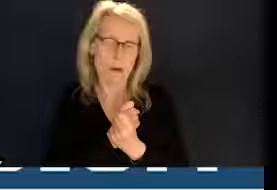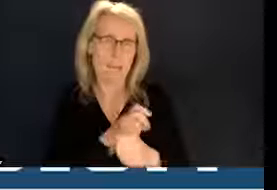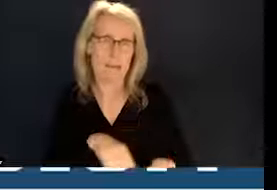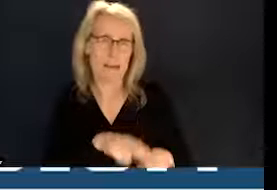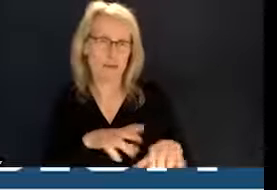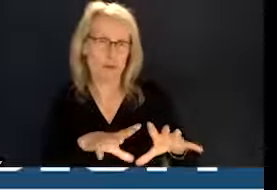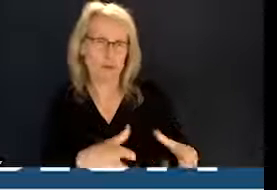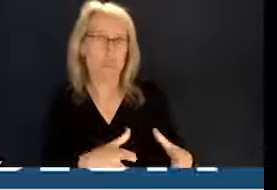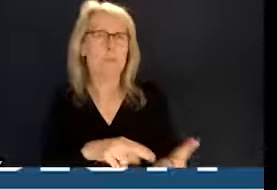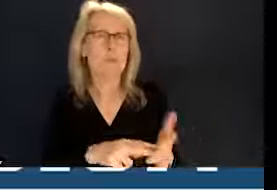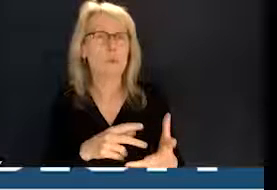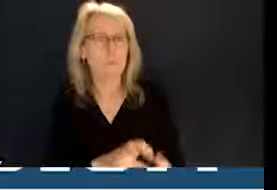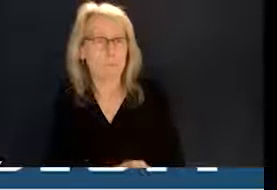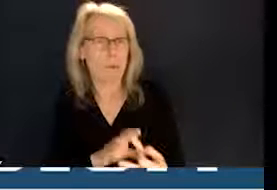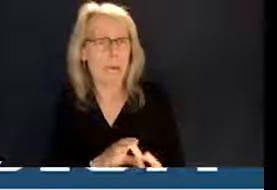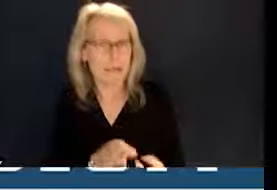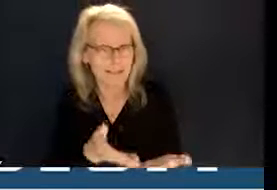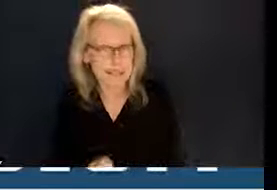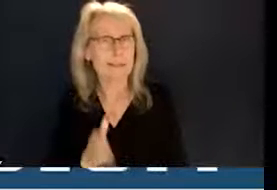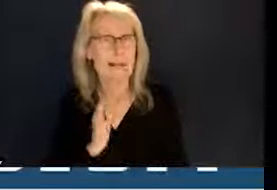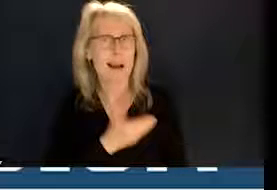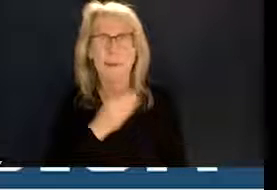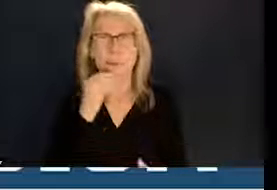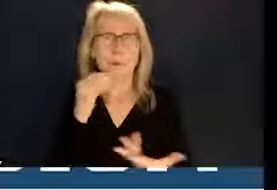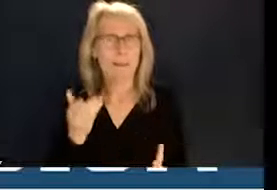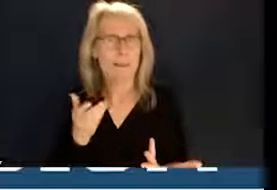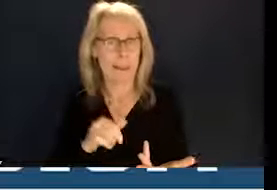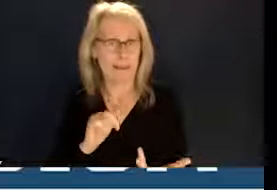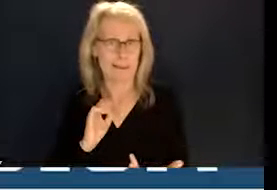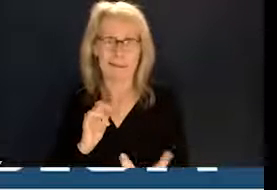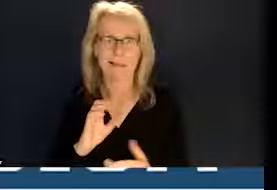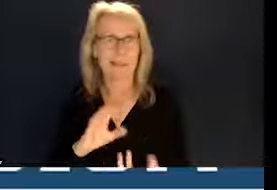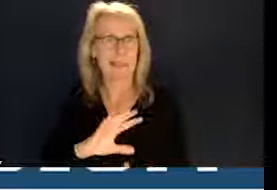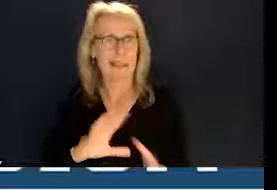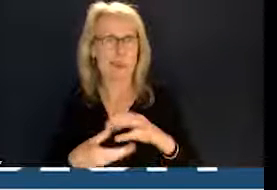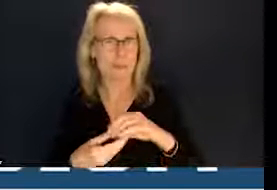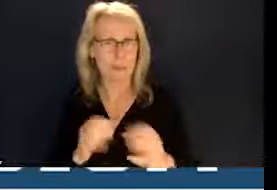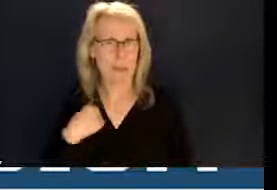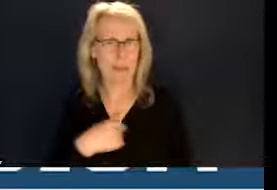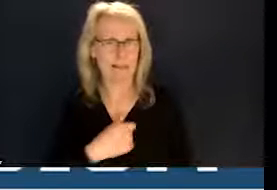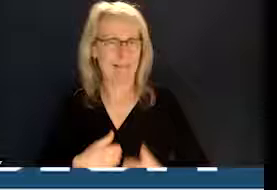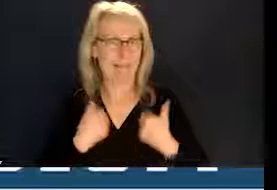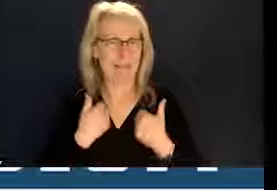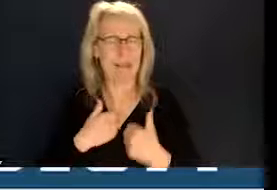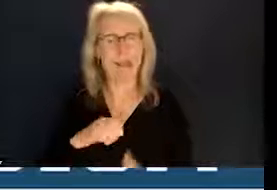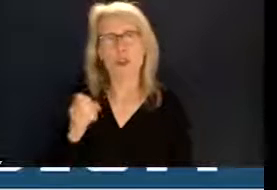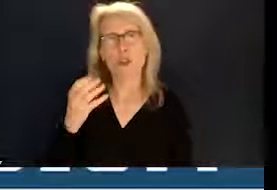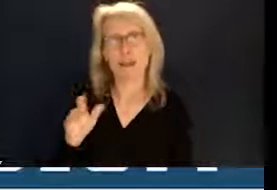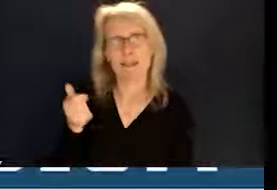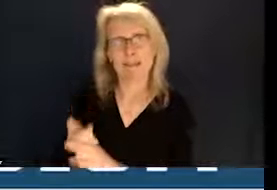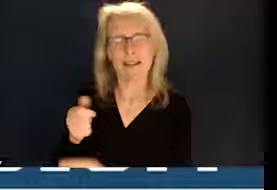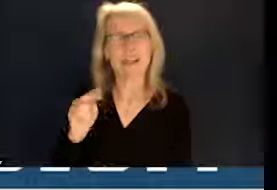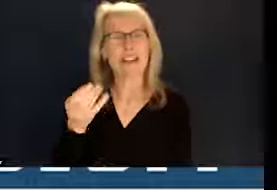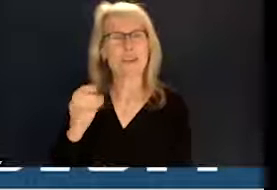of belonging to our home, the ecosystem where we live. Schell is a National Geographic explorer,